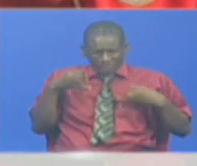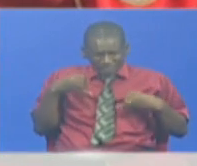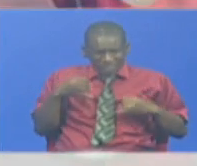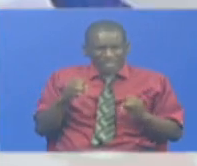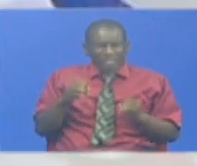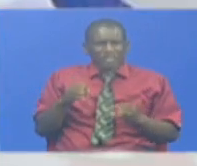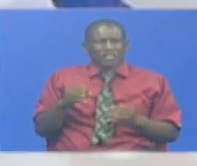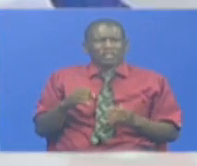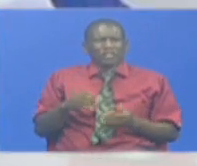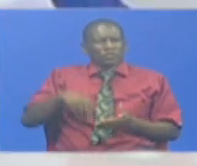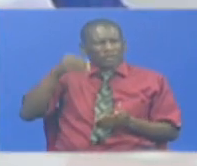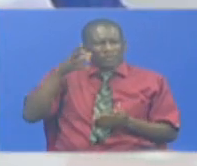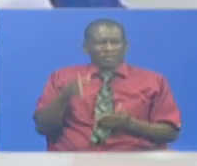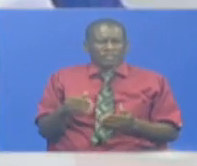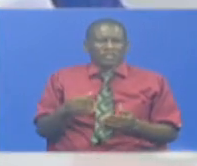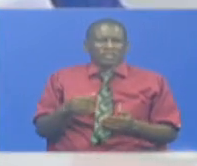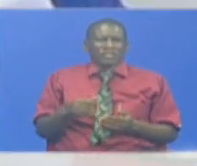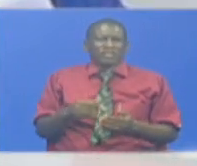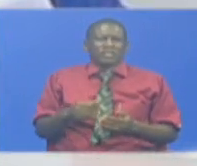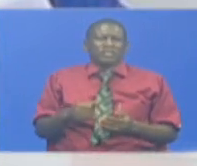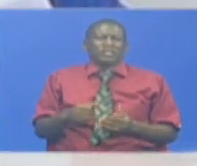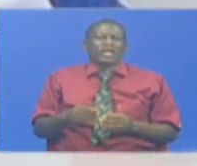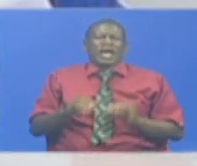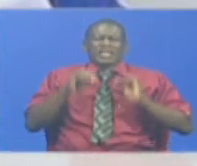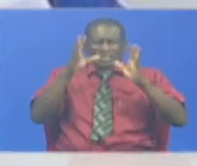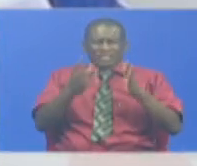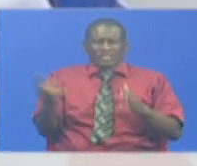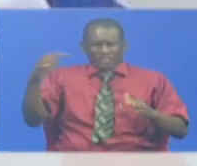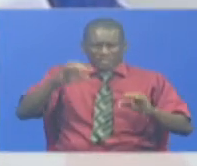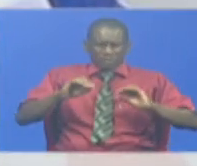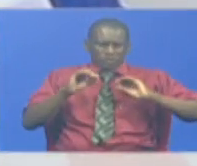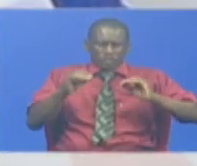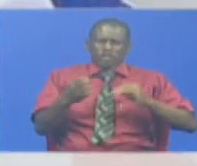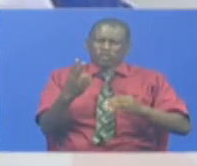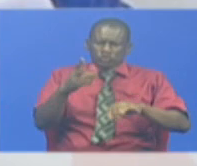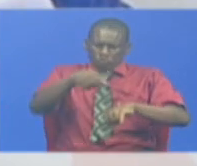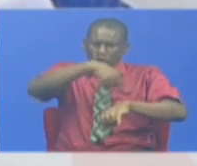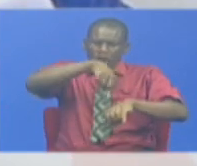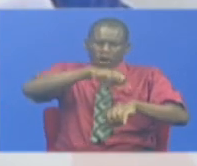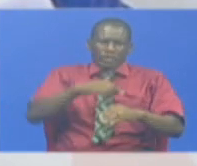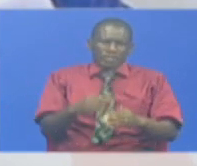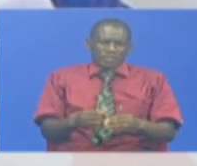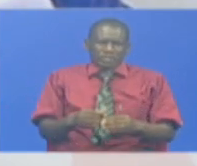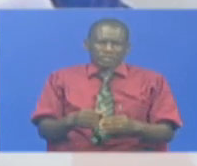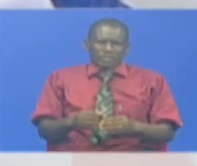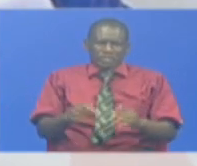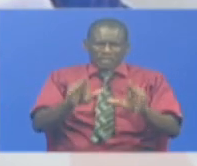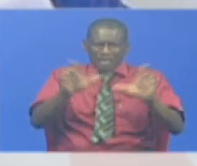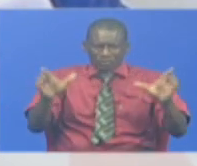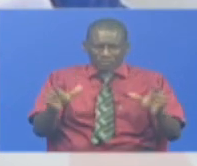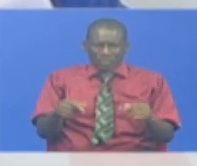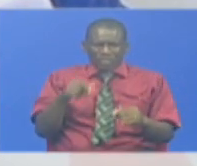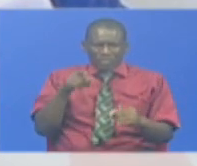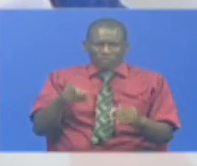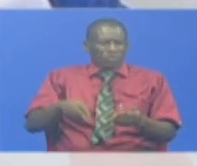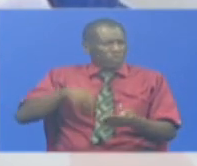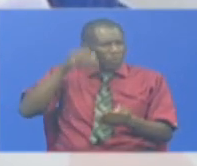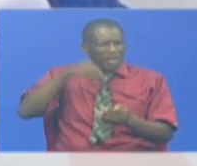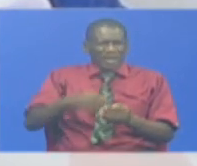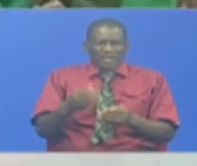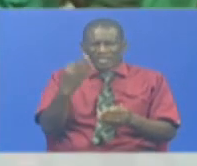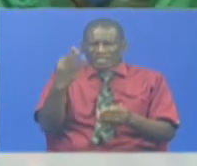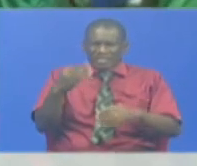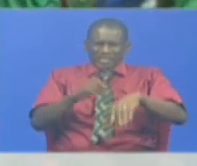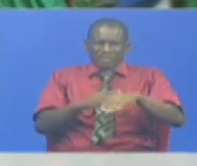players. Walituwekea mwalimu, anakuja na anatufunza masaa mawili. Ilikuwa ni tunajifunza mara tatu kwa